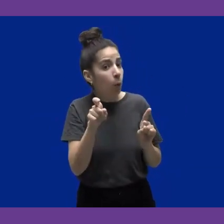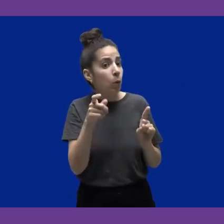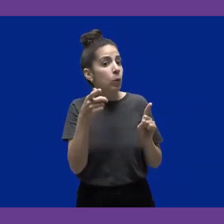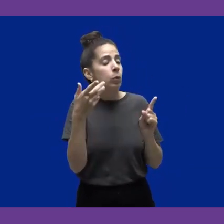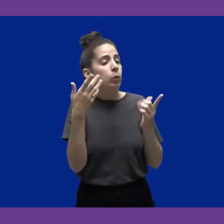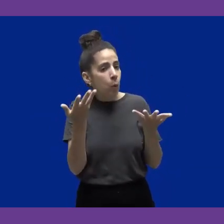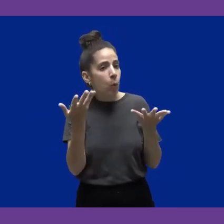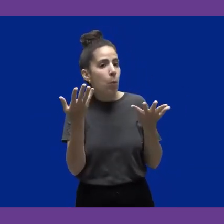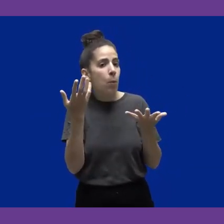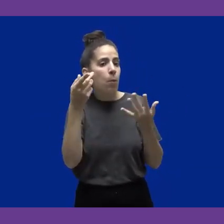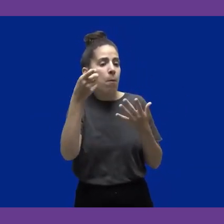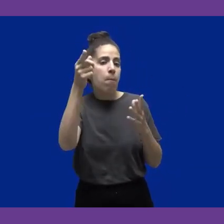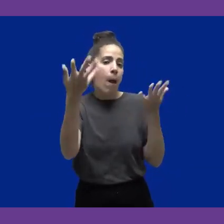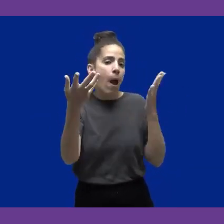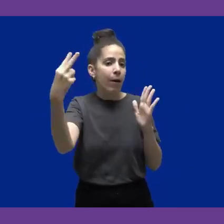accessibility requirements,